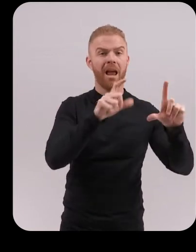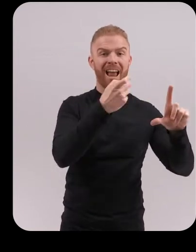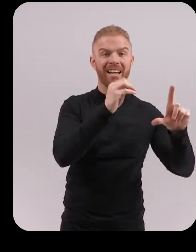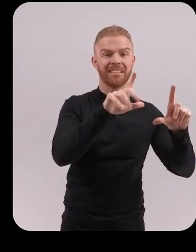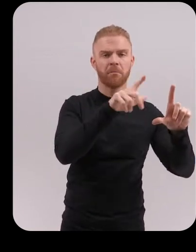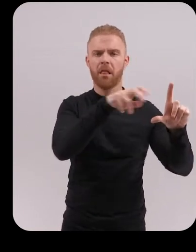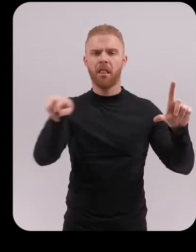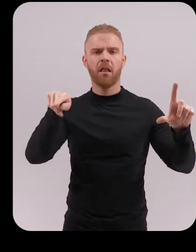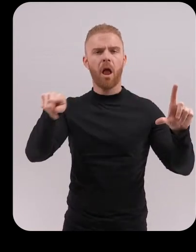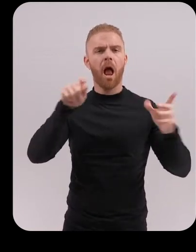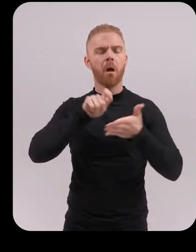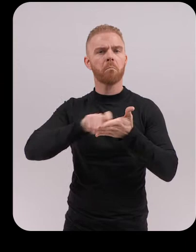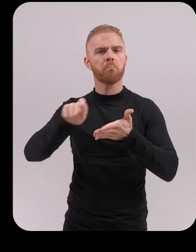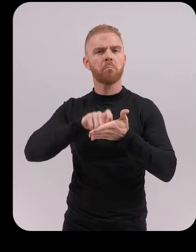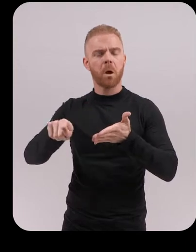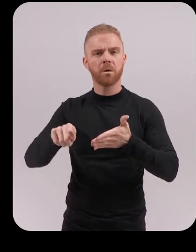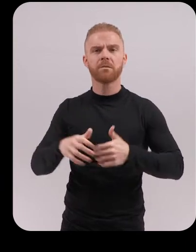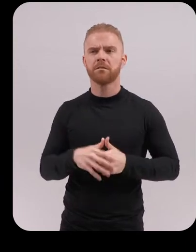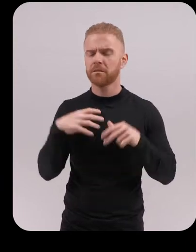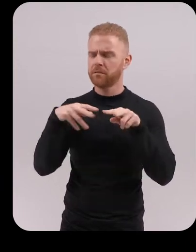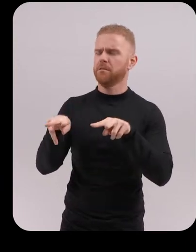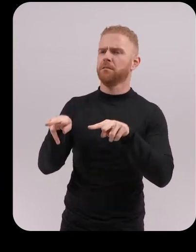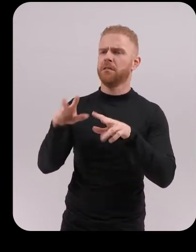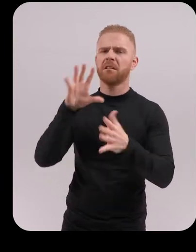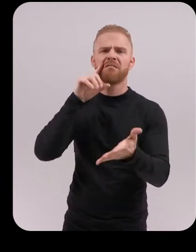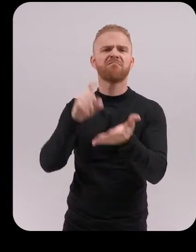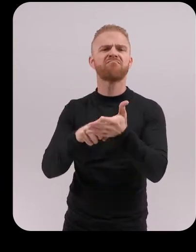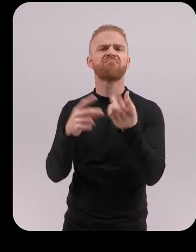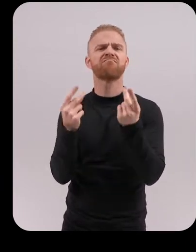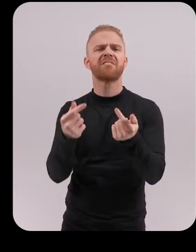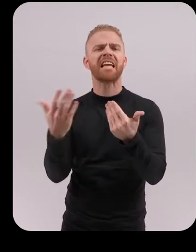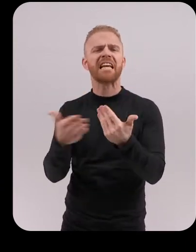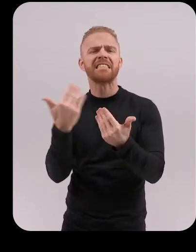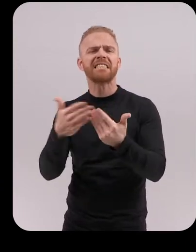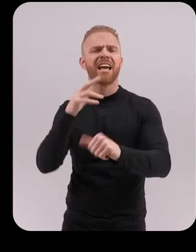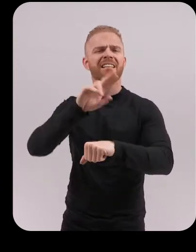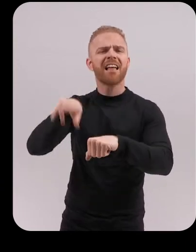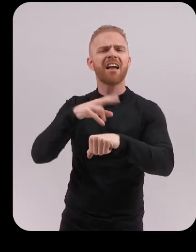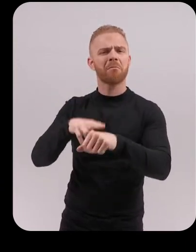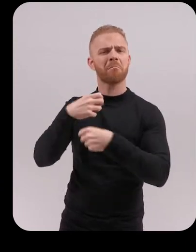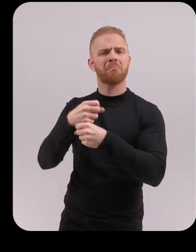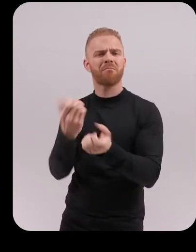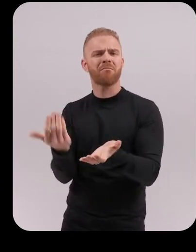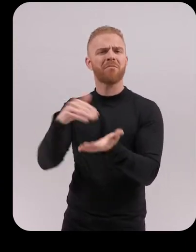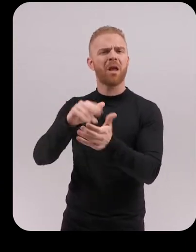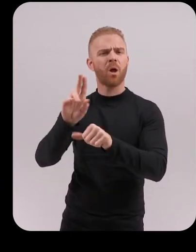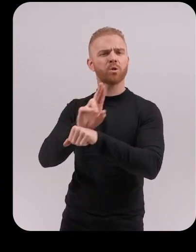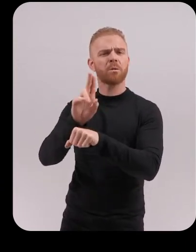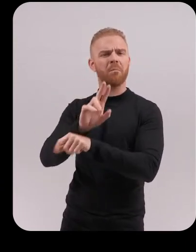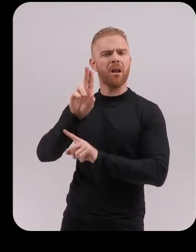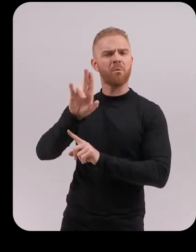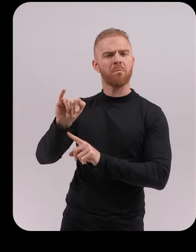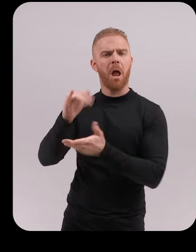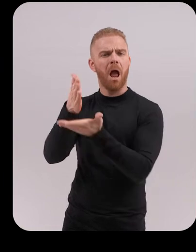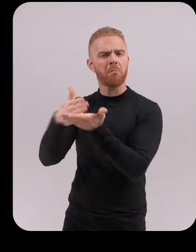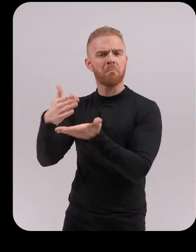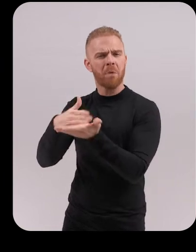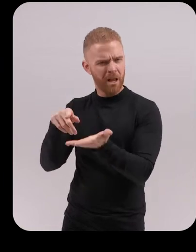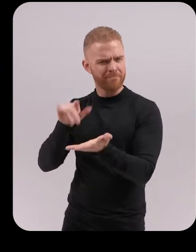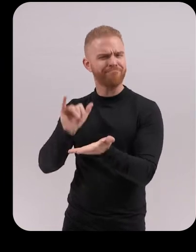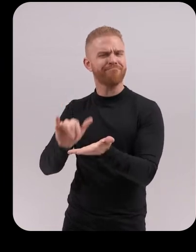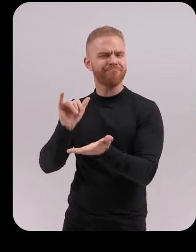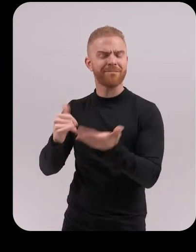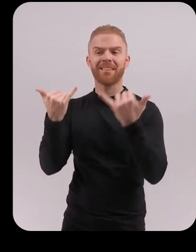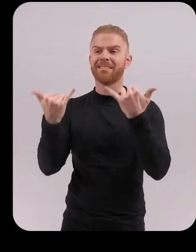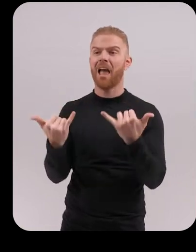Compose. We quickly realized how easy and natural it was to create reusable UI components. Now we've migrated